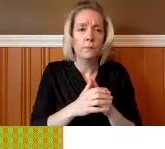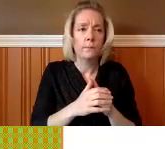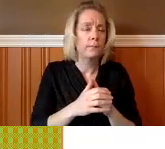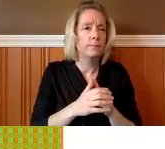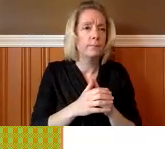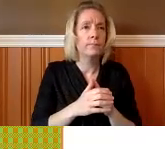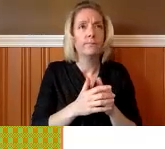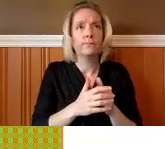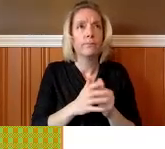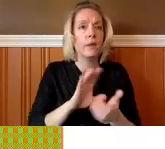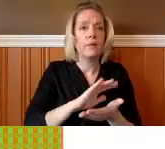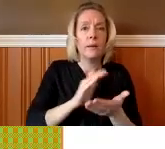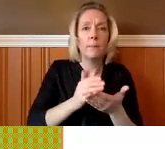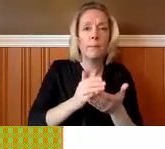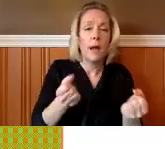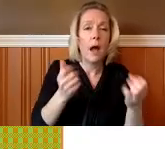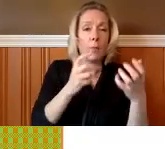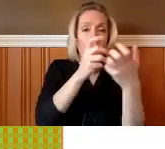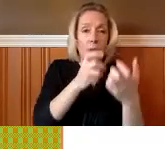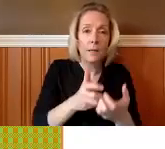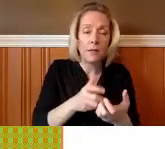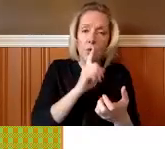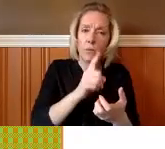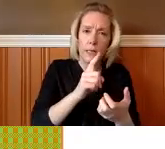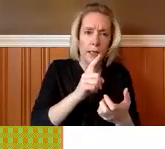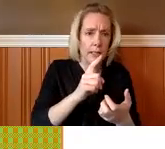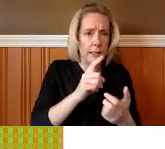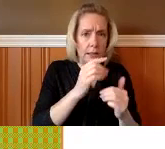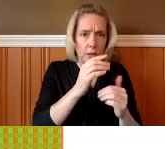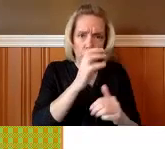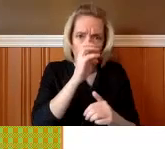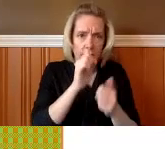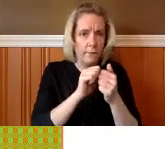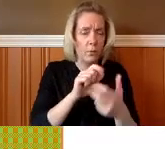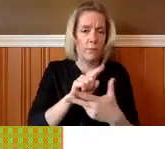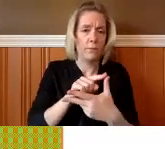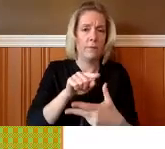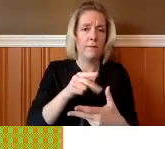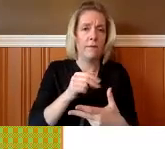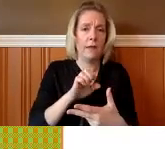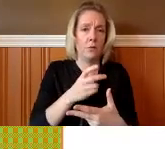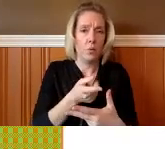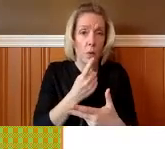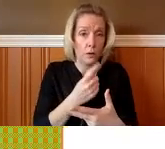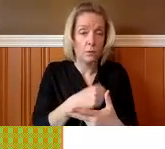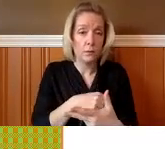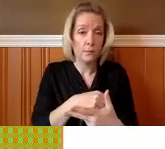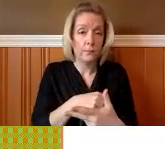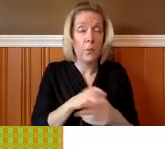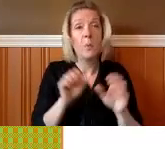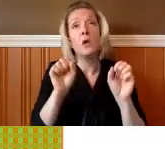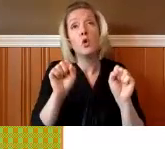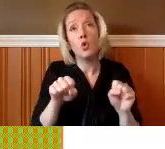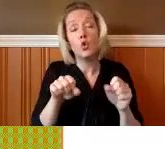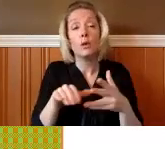of accommodations that we have to provide, that it's gonna, it can have a mid, right? It could be a 2. If they